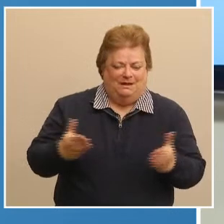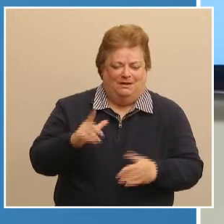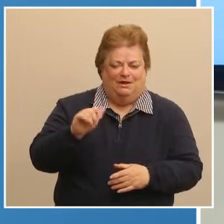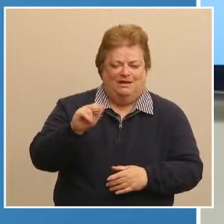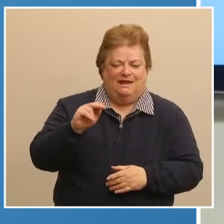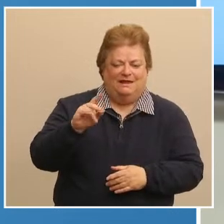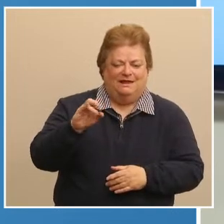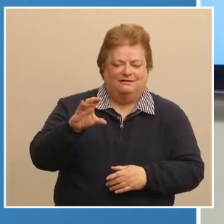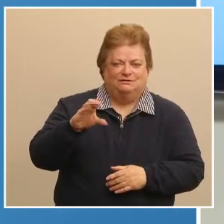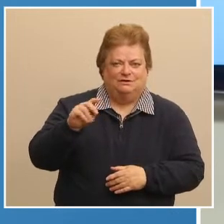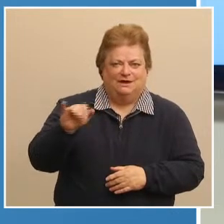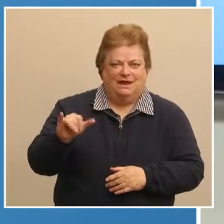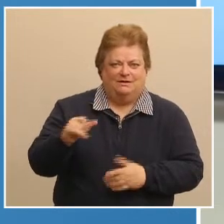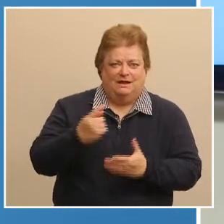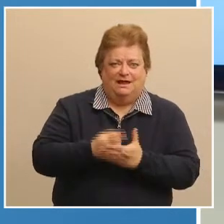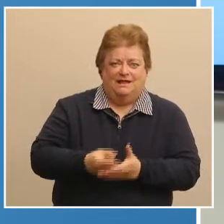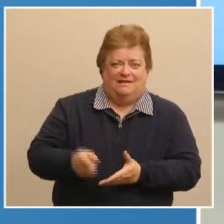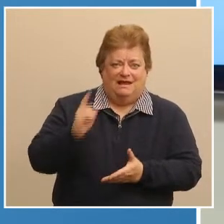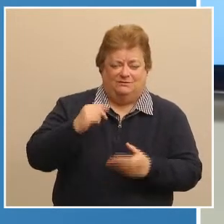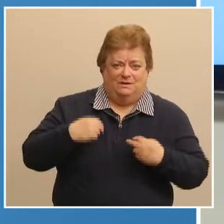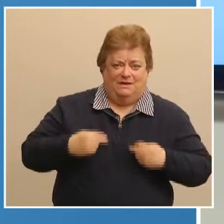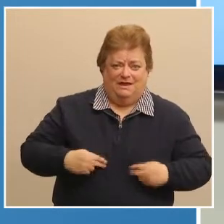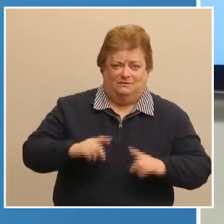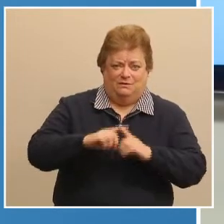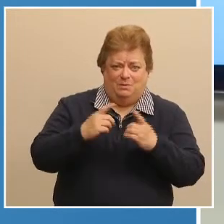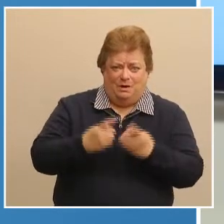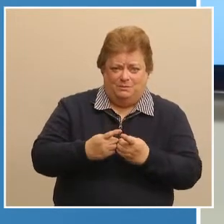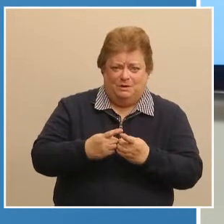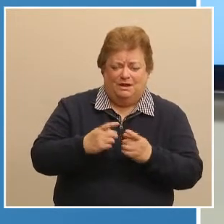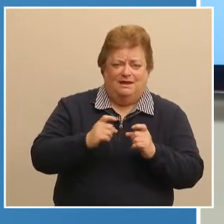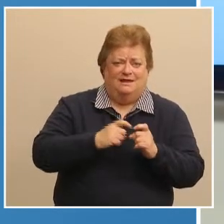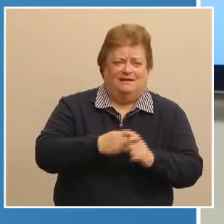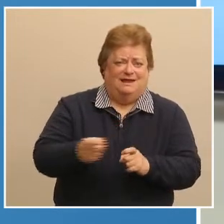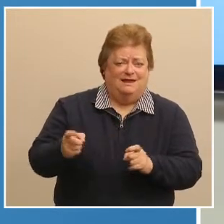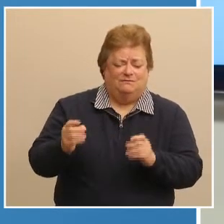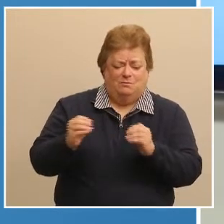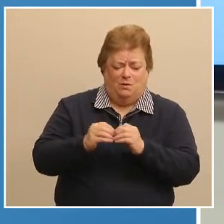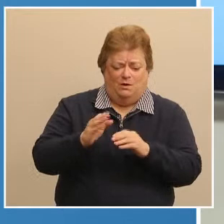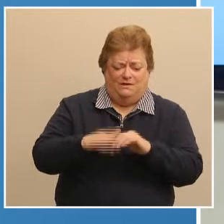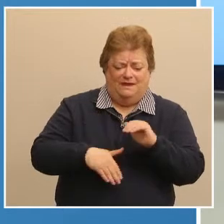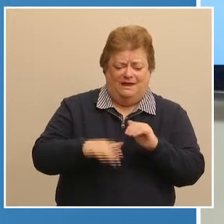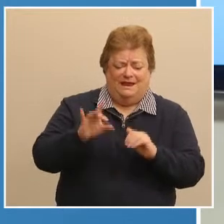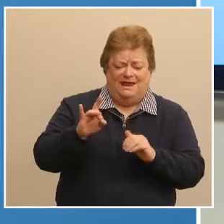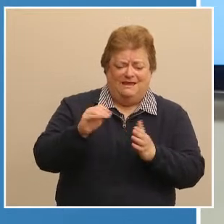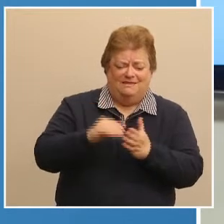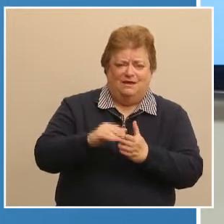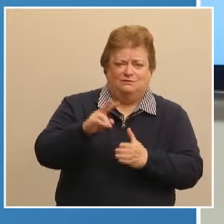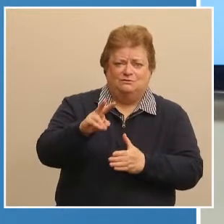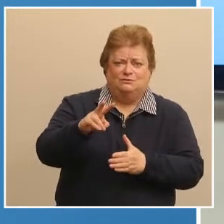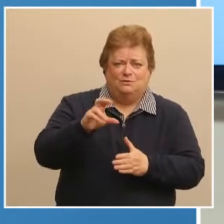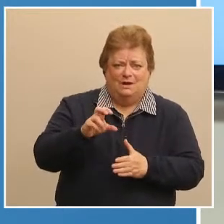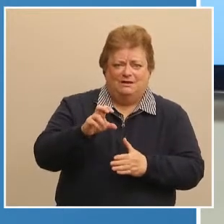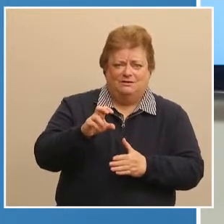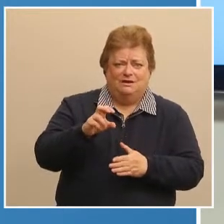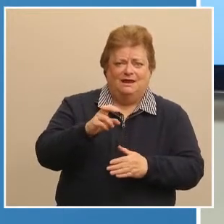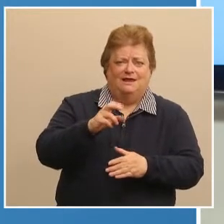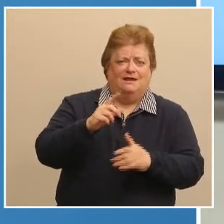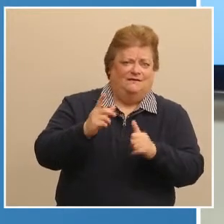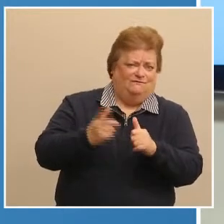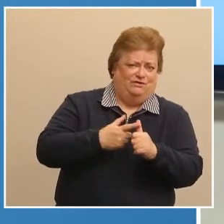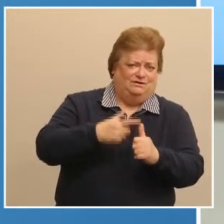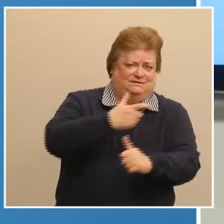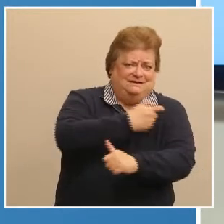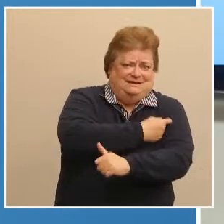residents. Last week, our health department and its partners administered more than 8,200 first doses